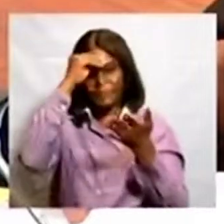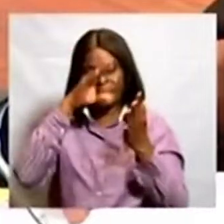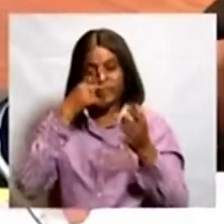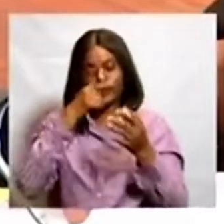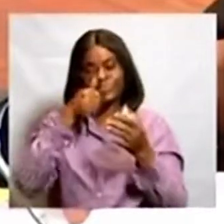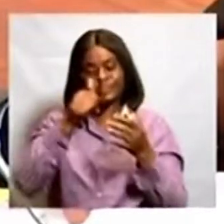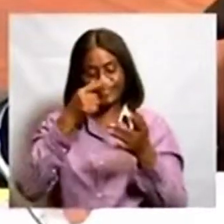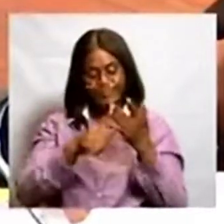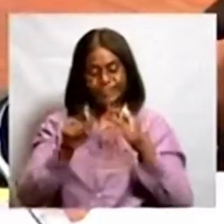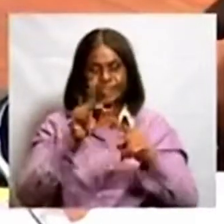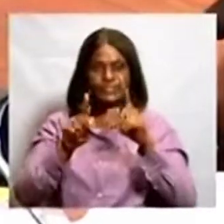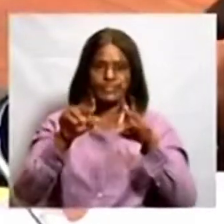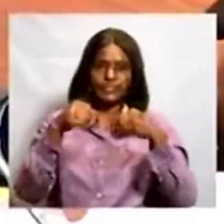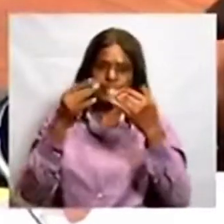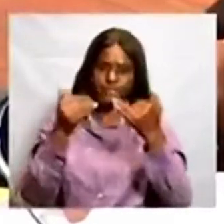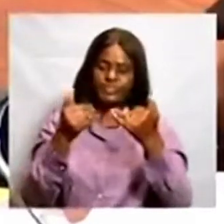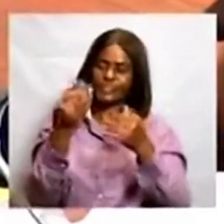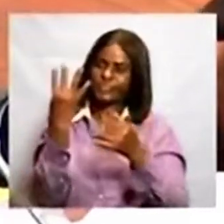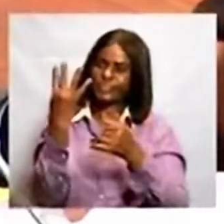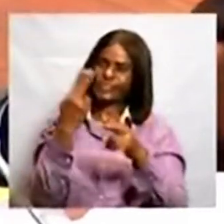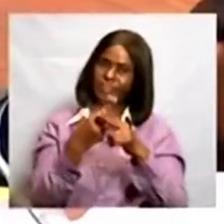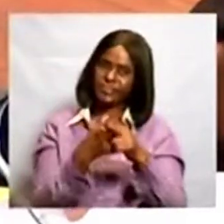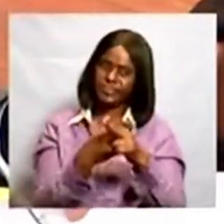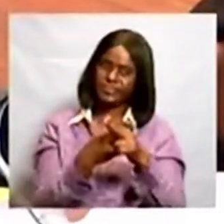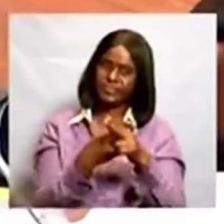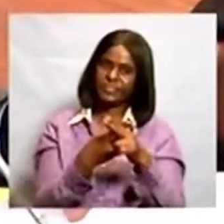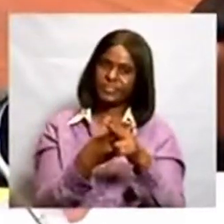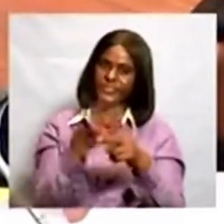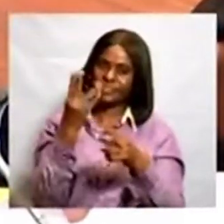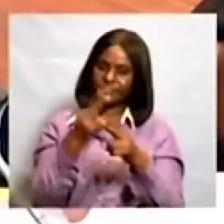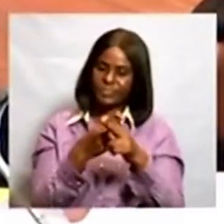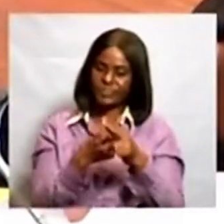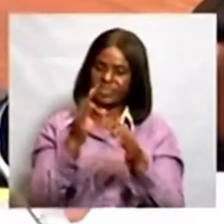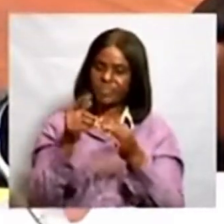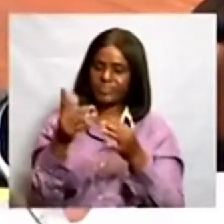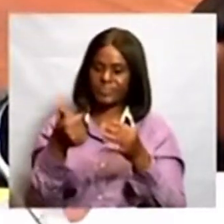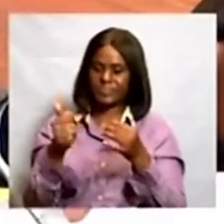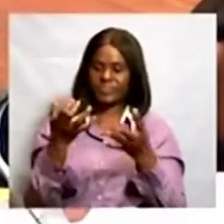the candidates are given 4 months in which if they want to appeal.